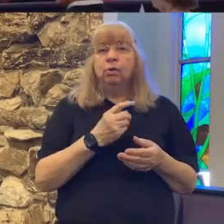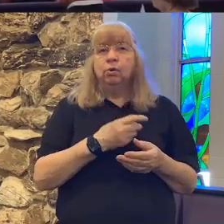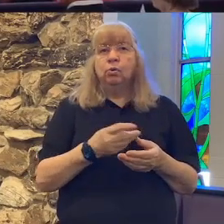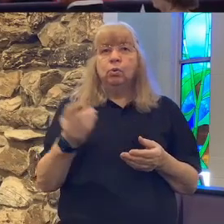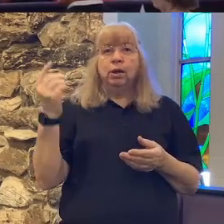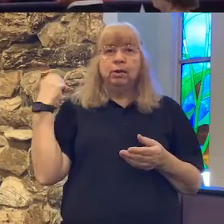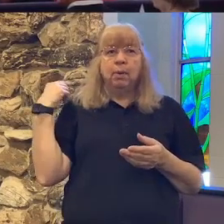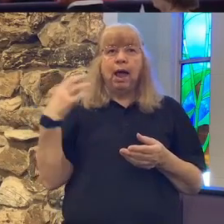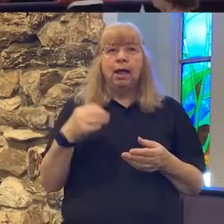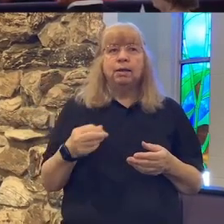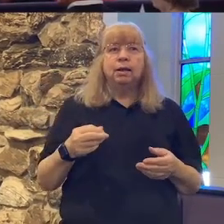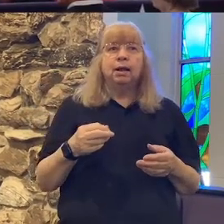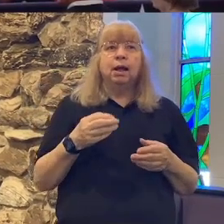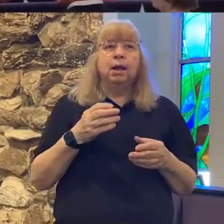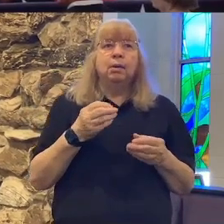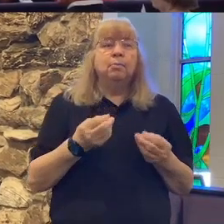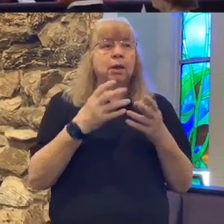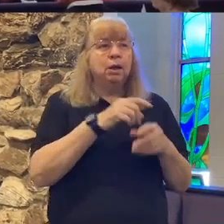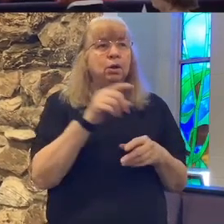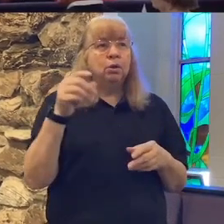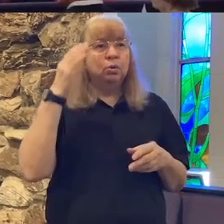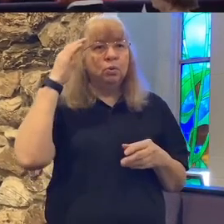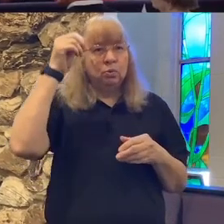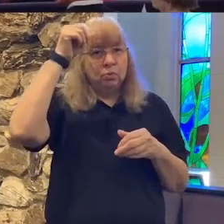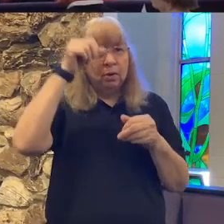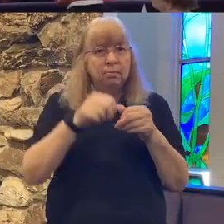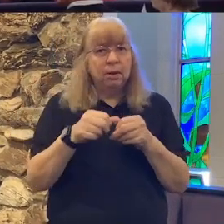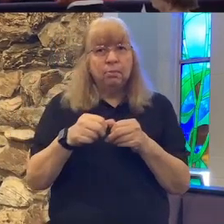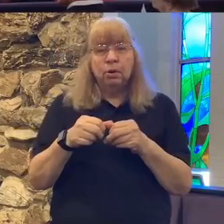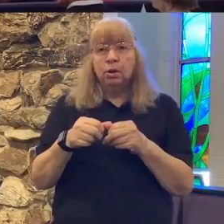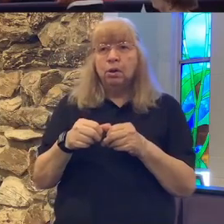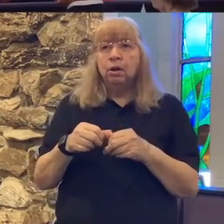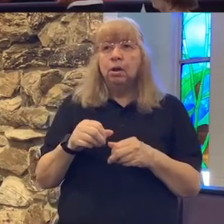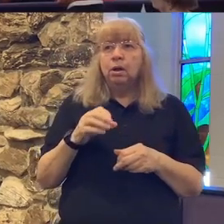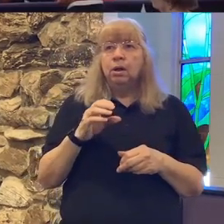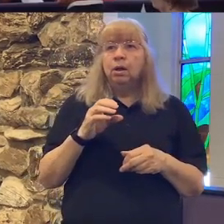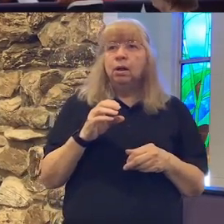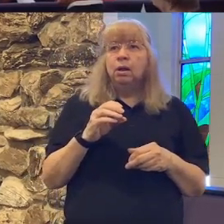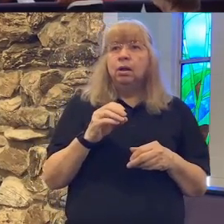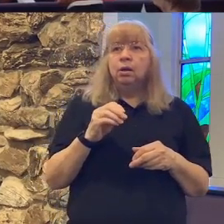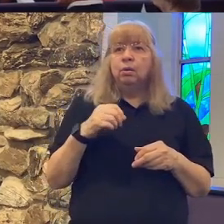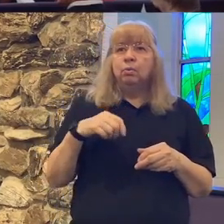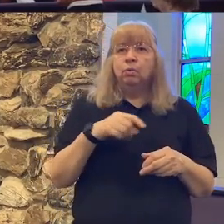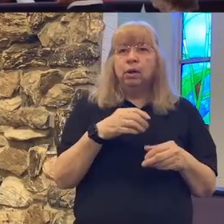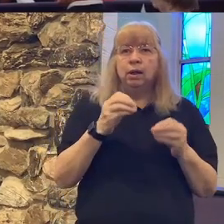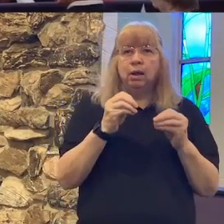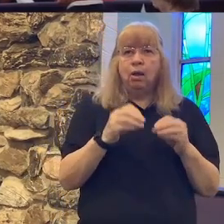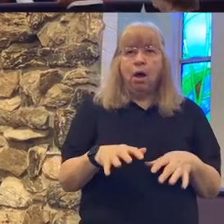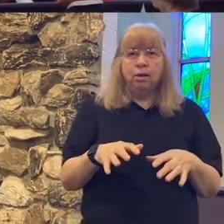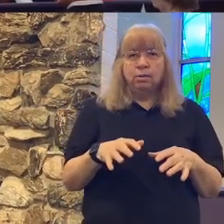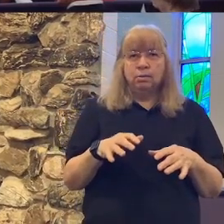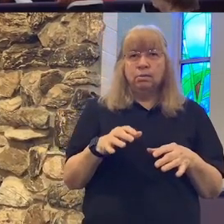Mayo. Many of you remember Emma Nugent, who we lost way too soon a few years ago.